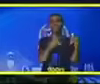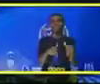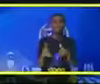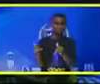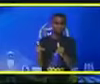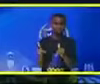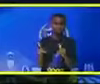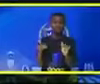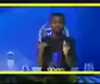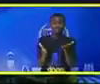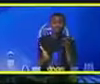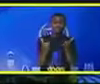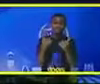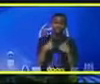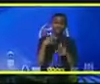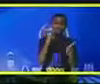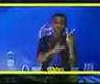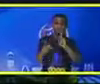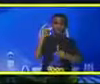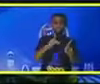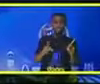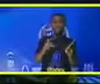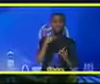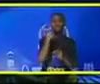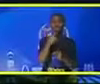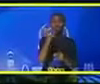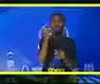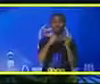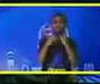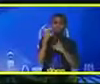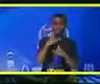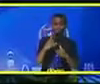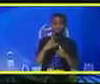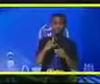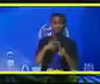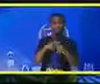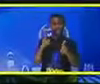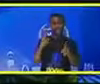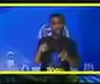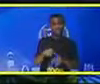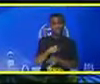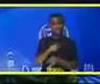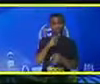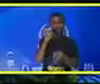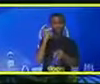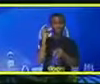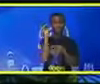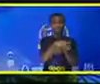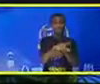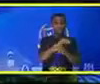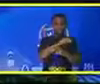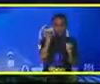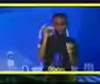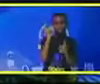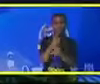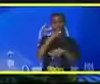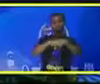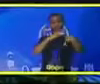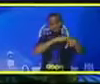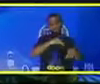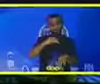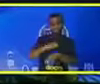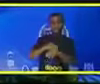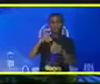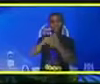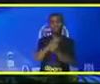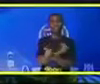be people who have gotten it wrong, and our assignment is not to condemn, but to begin to call in love that God purifies